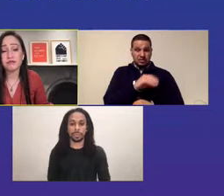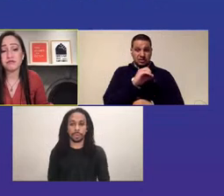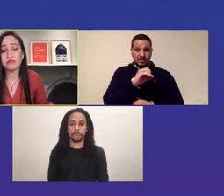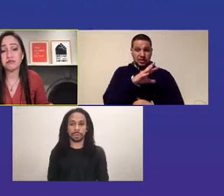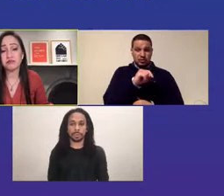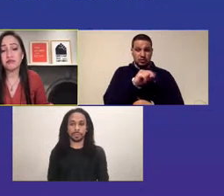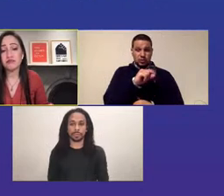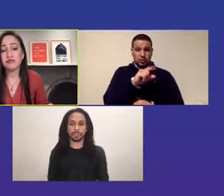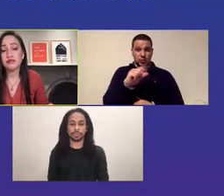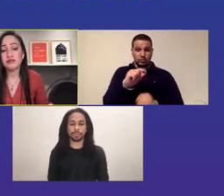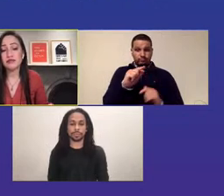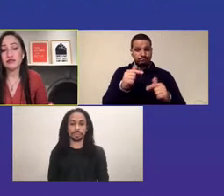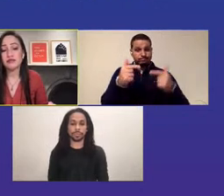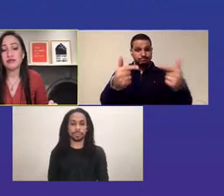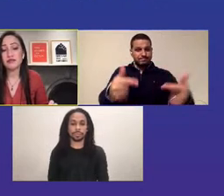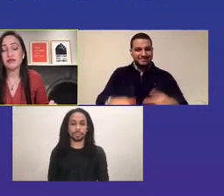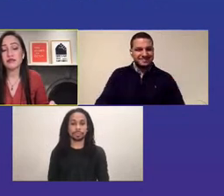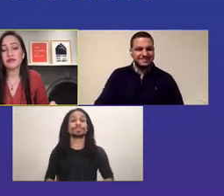of 2020.